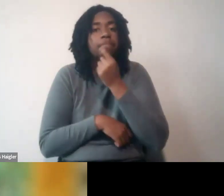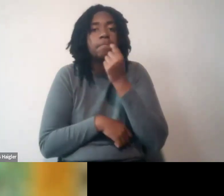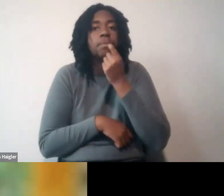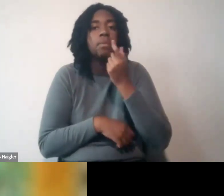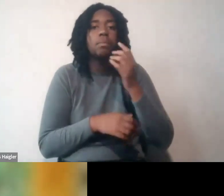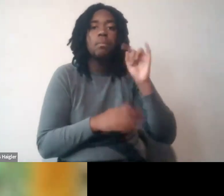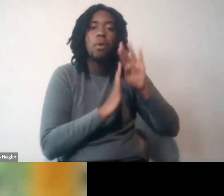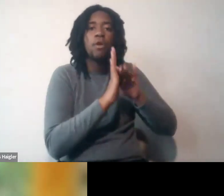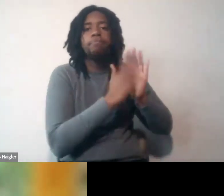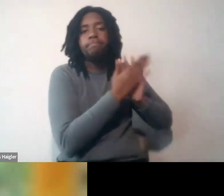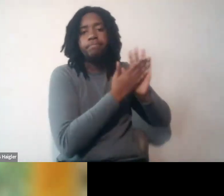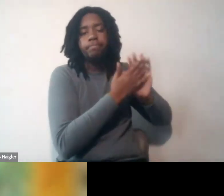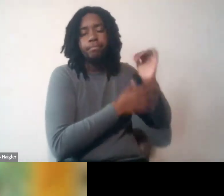out.